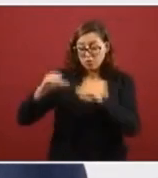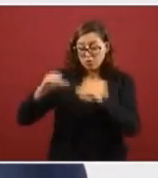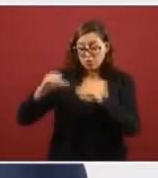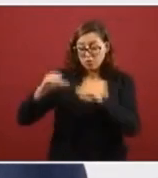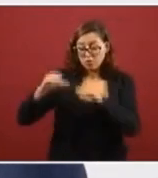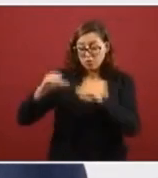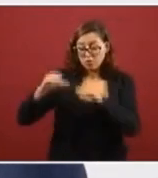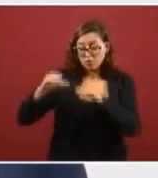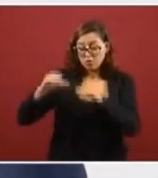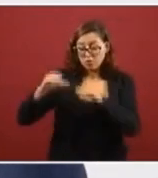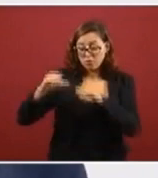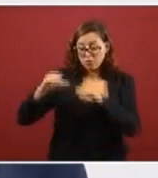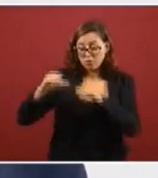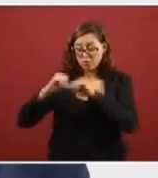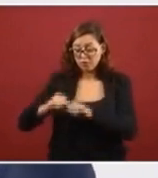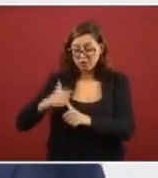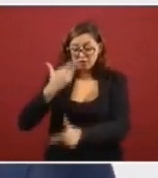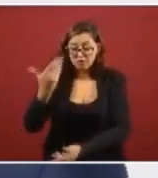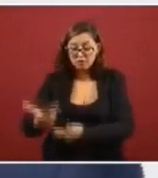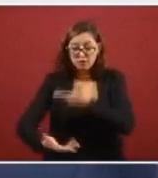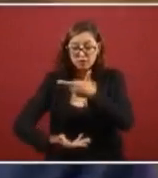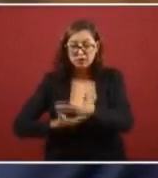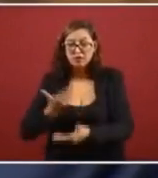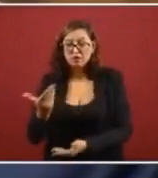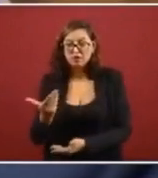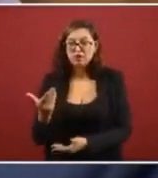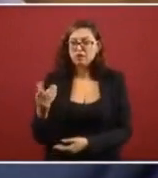cannot dispose of